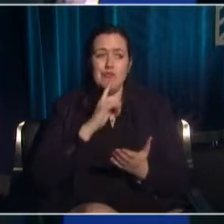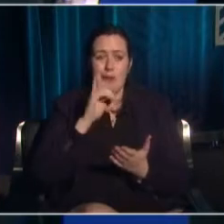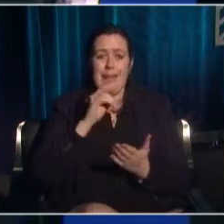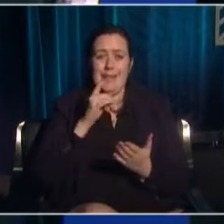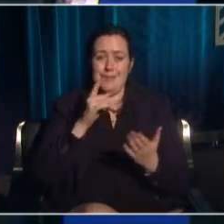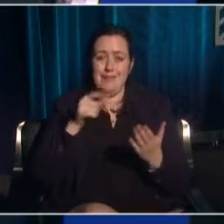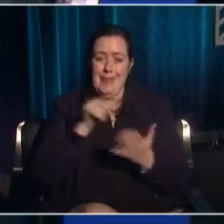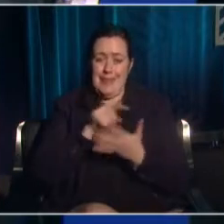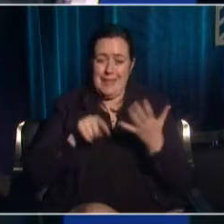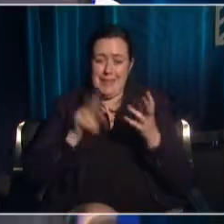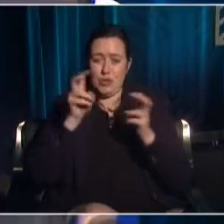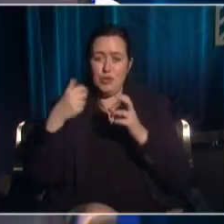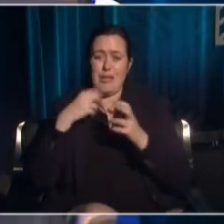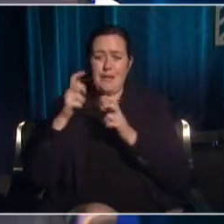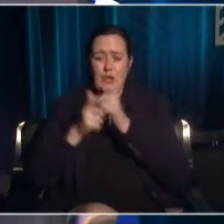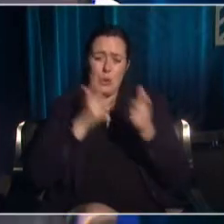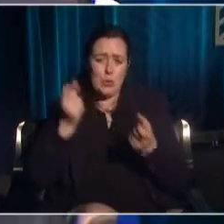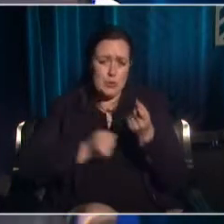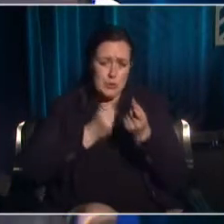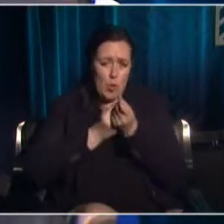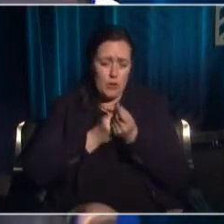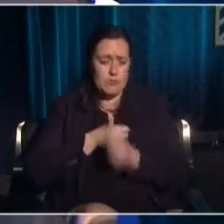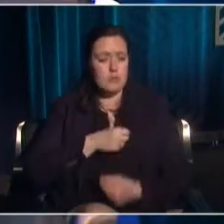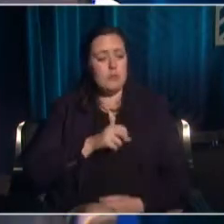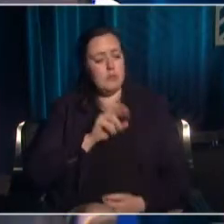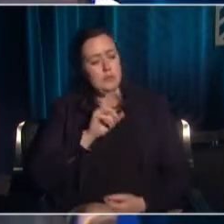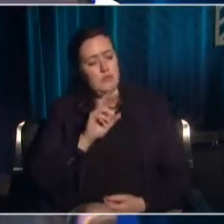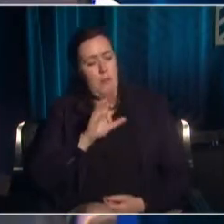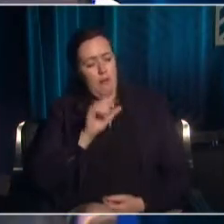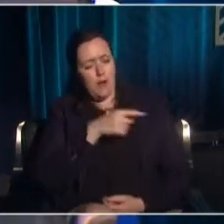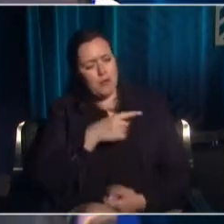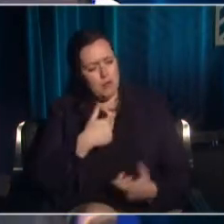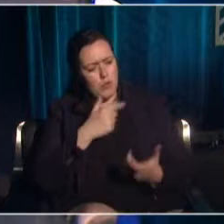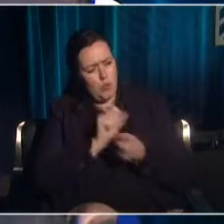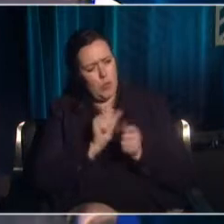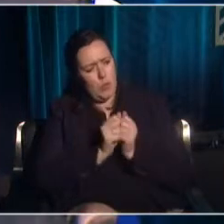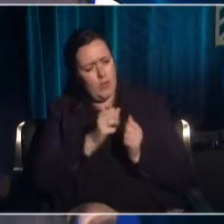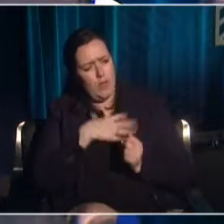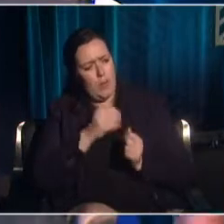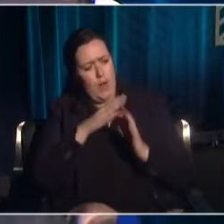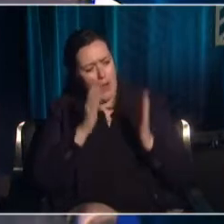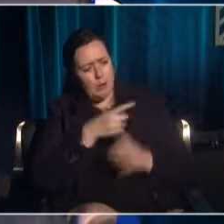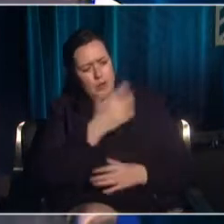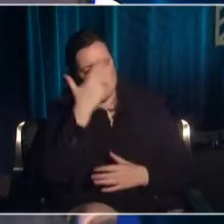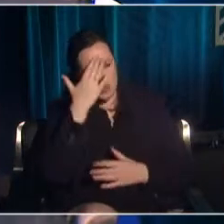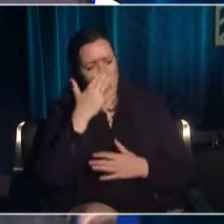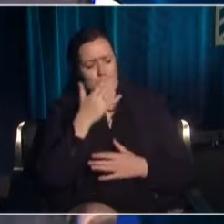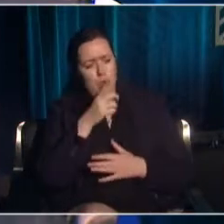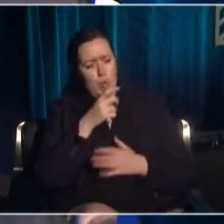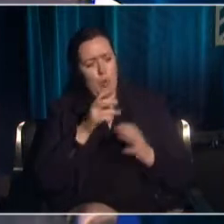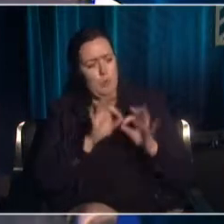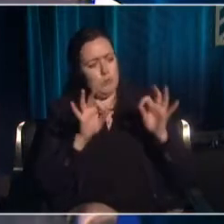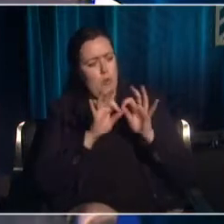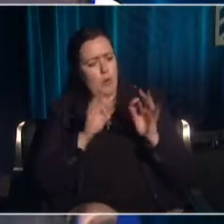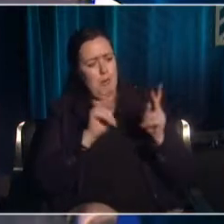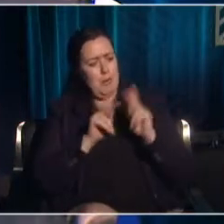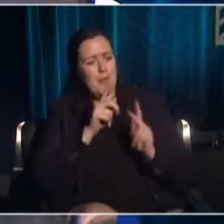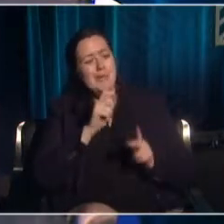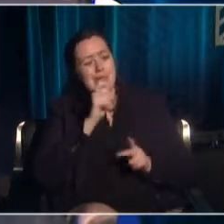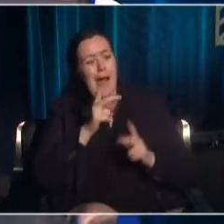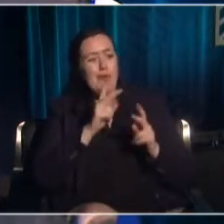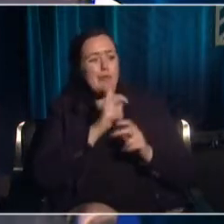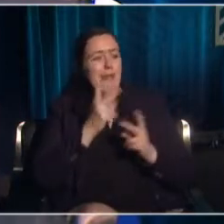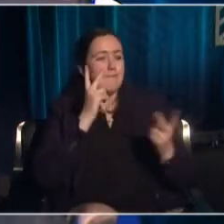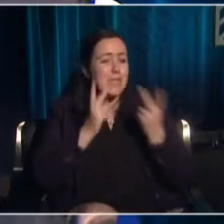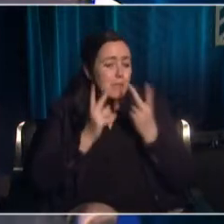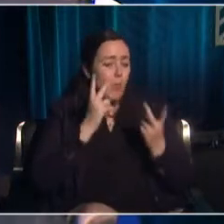for these issues. But you're also working with the White House. At least in our conversation backstage, you knew who some key players were that aren't people who are very visible